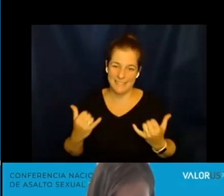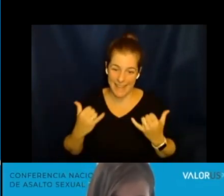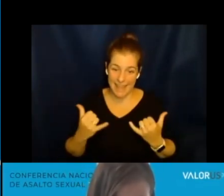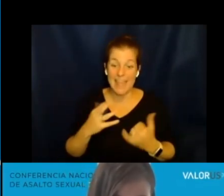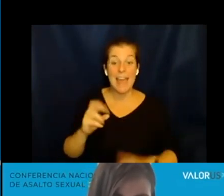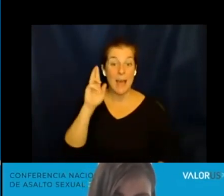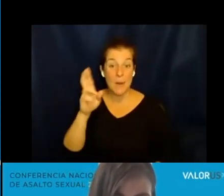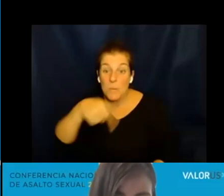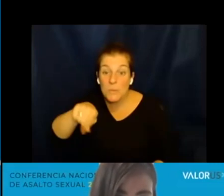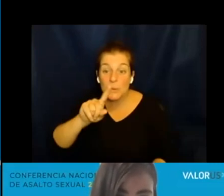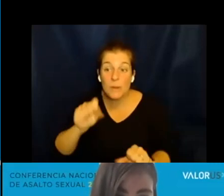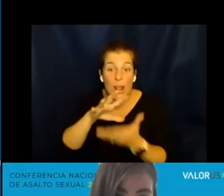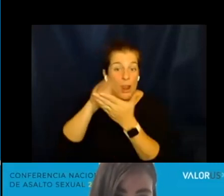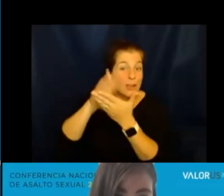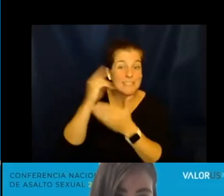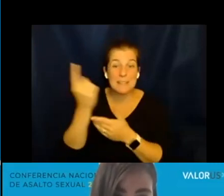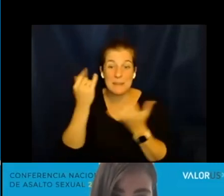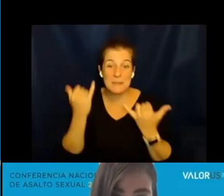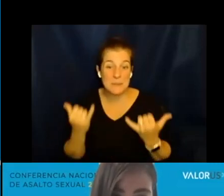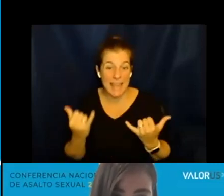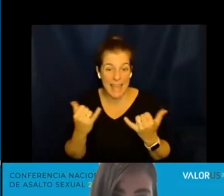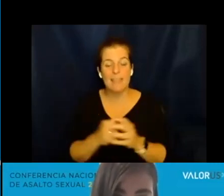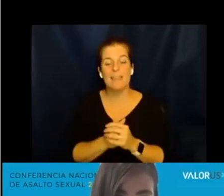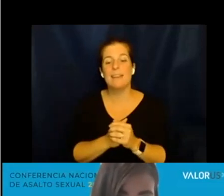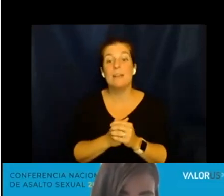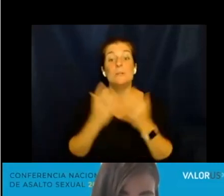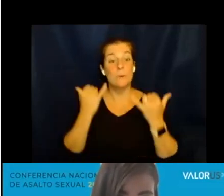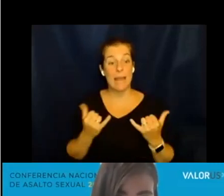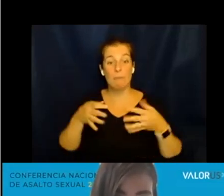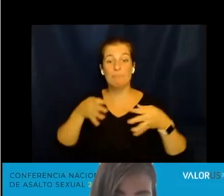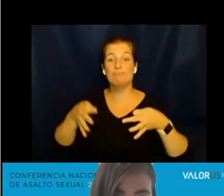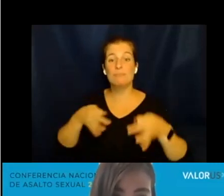learn so much. And I'll talk to you a little bit about the presenters that you have for you today.